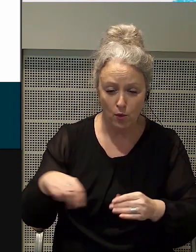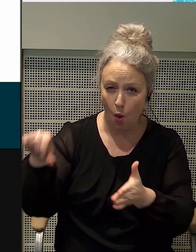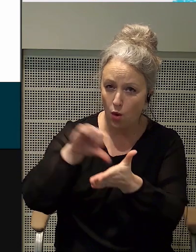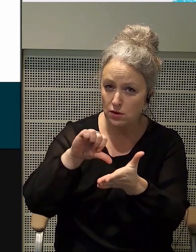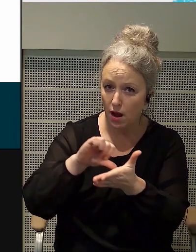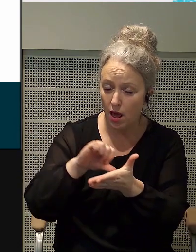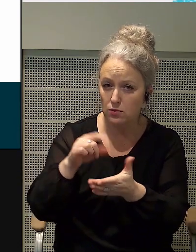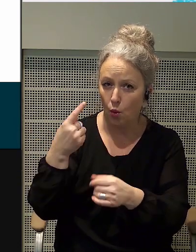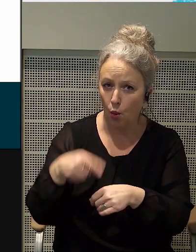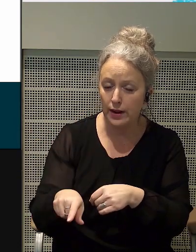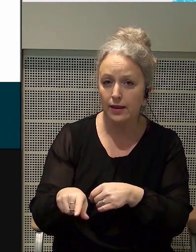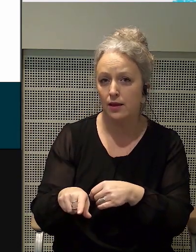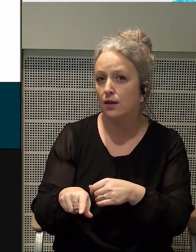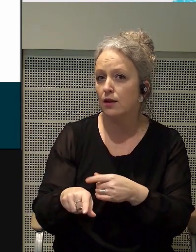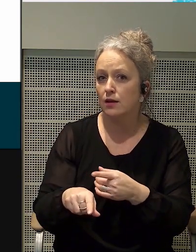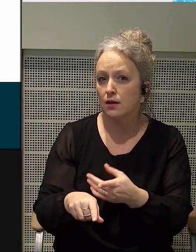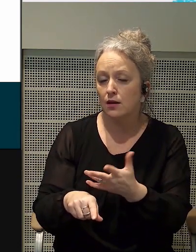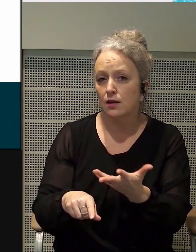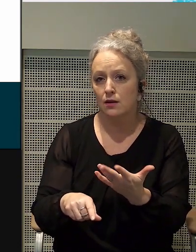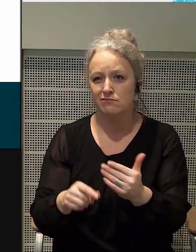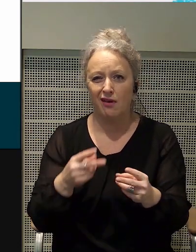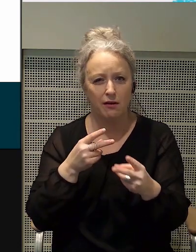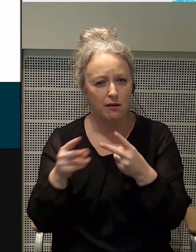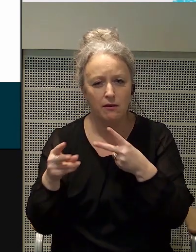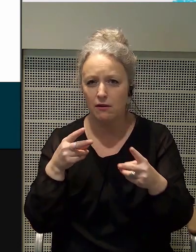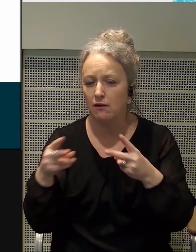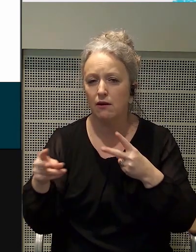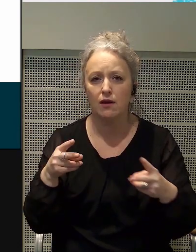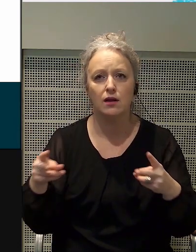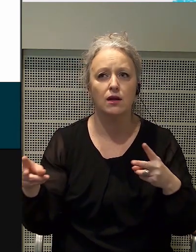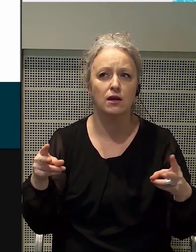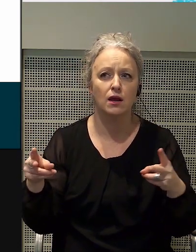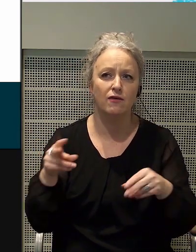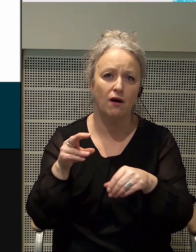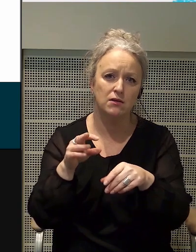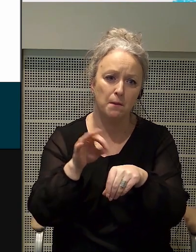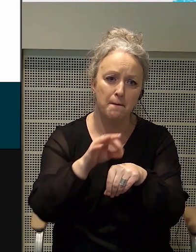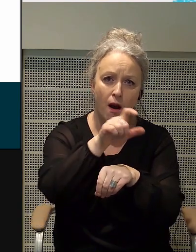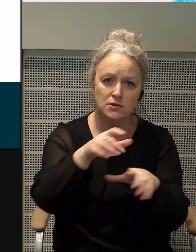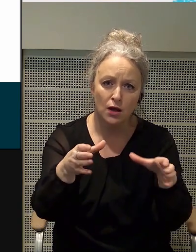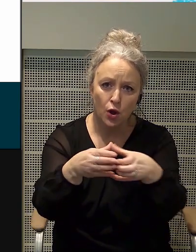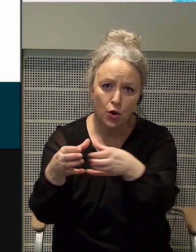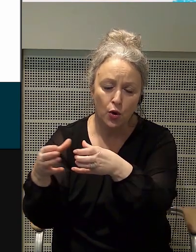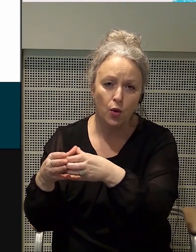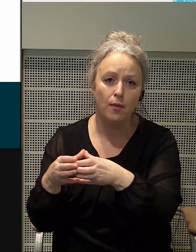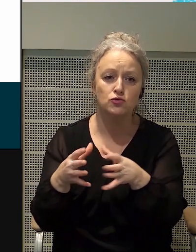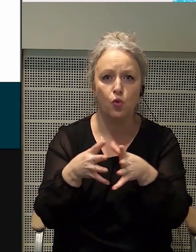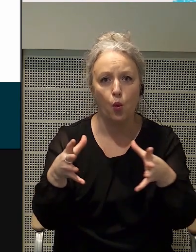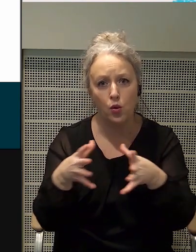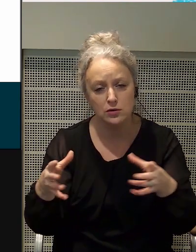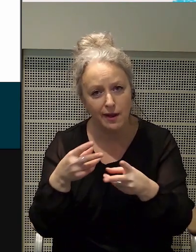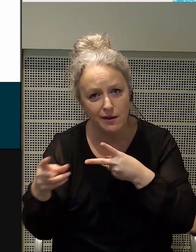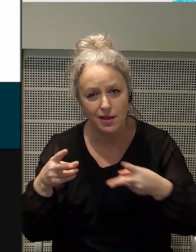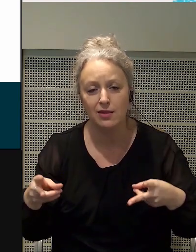comparison to the thousands of patients that are usually included in studies for diabetes and high blood pressure and things like that. But still,